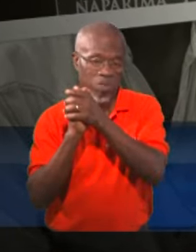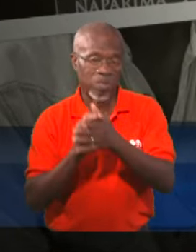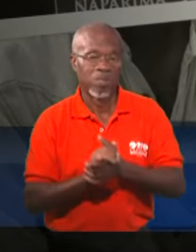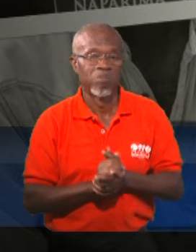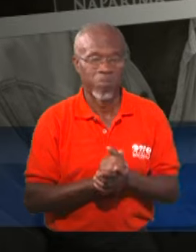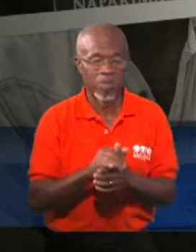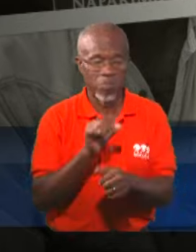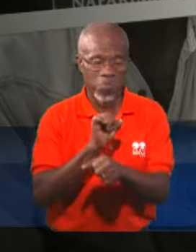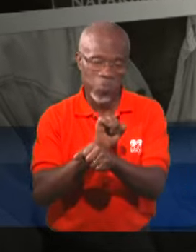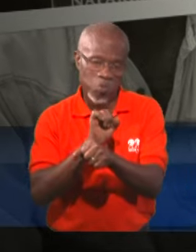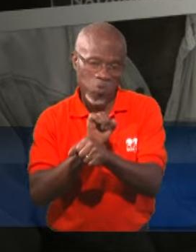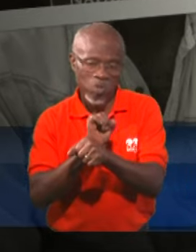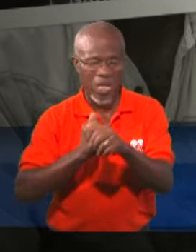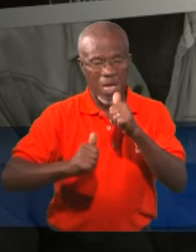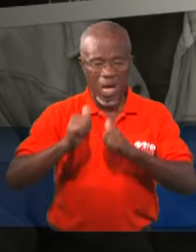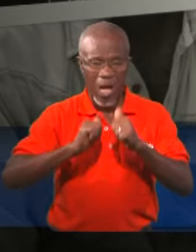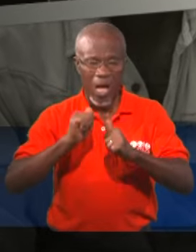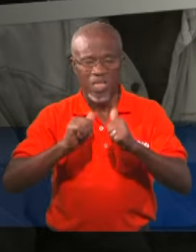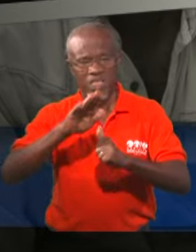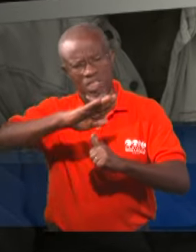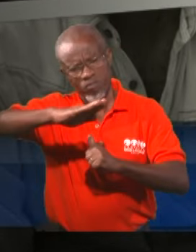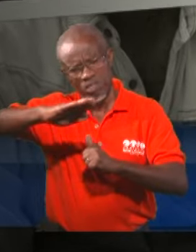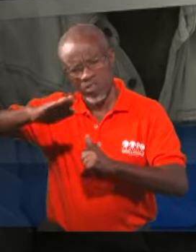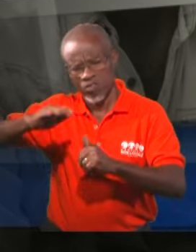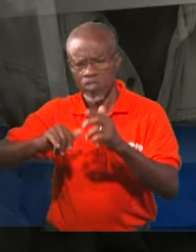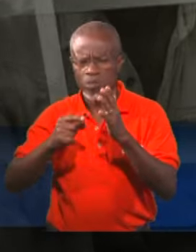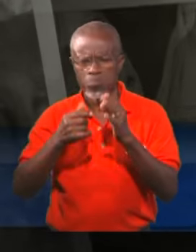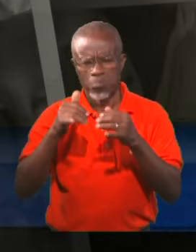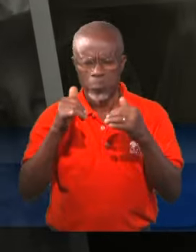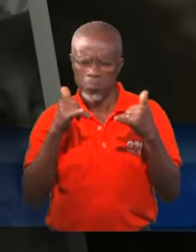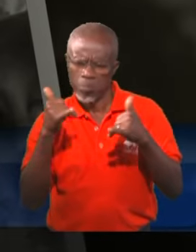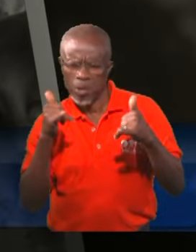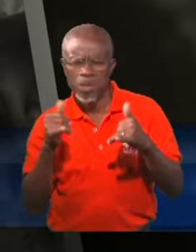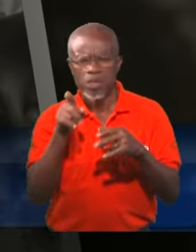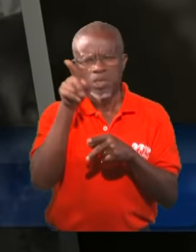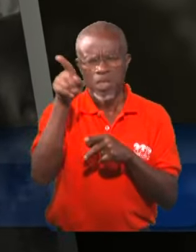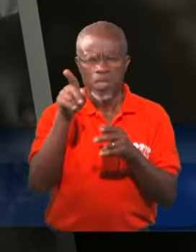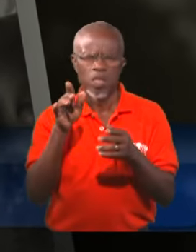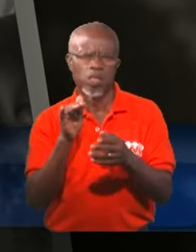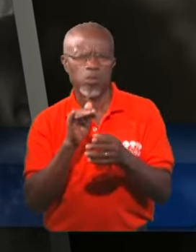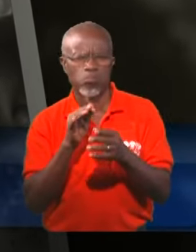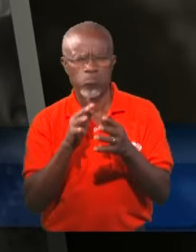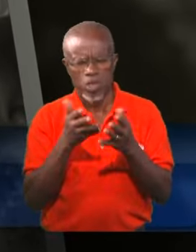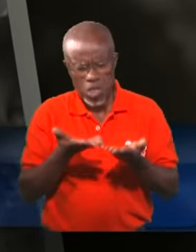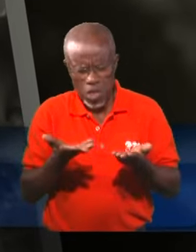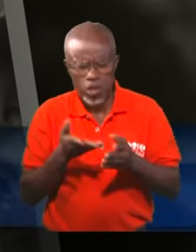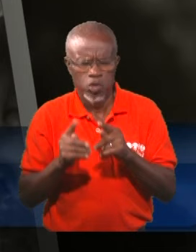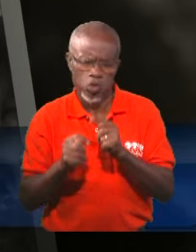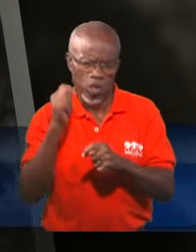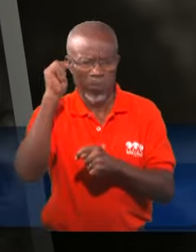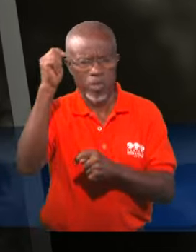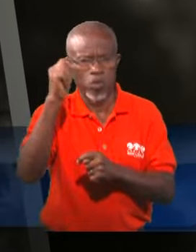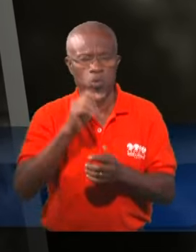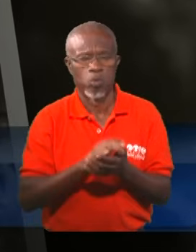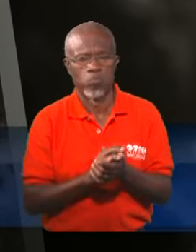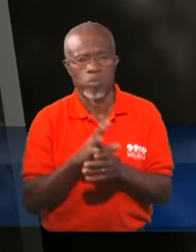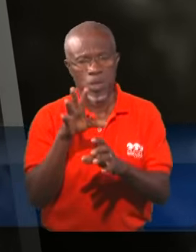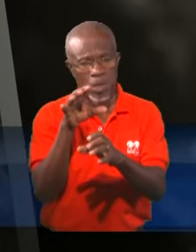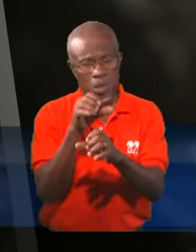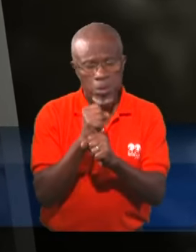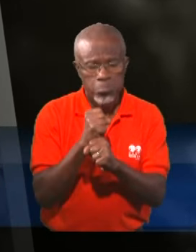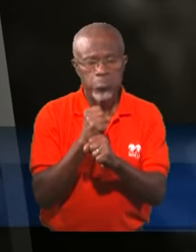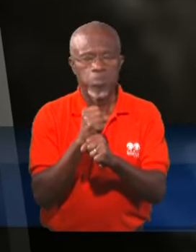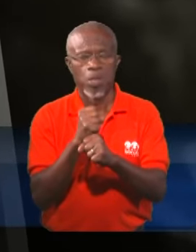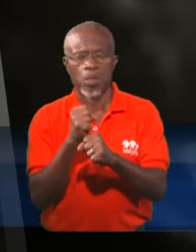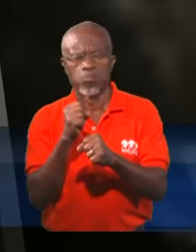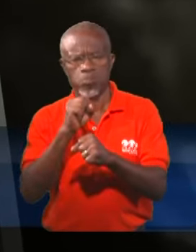and Bess. Mr. De Bique's family notes he won several titles in the biannual music festival and captured two Cacique Awards for his roles